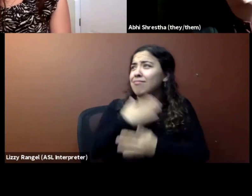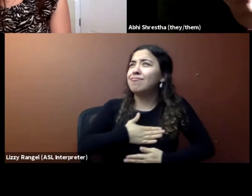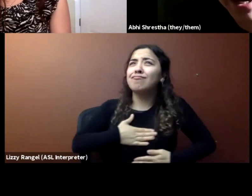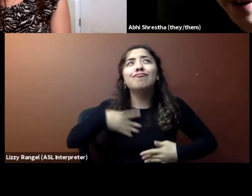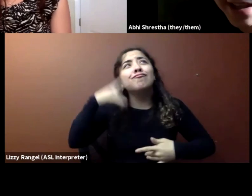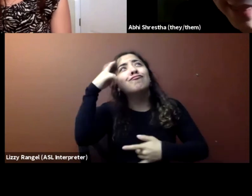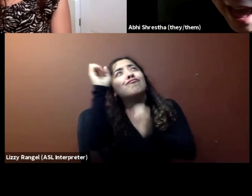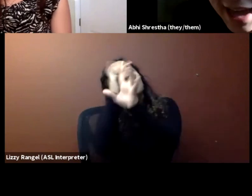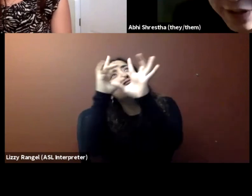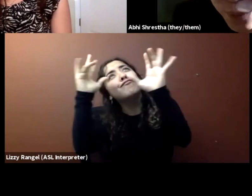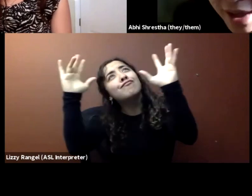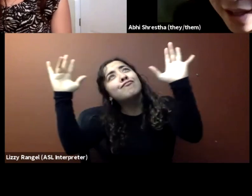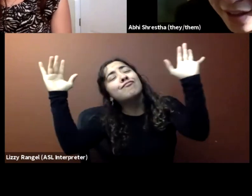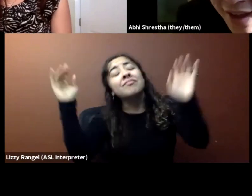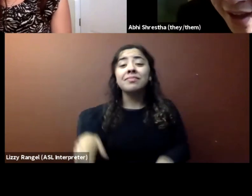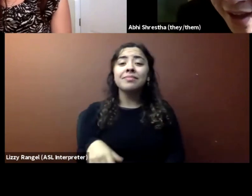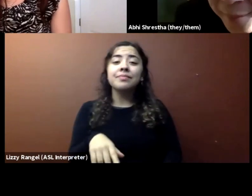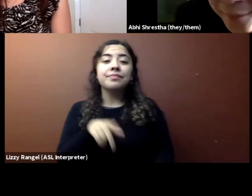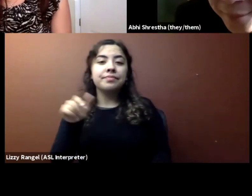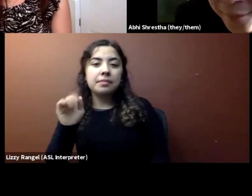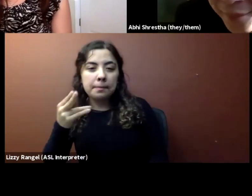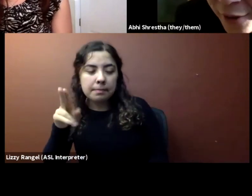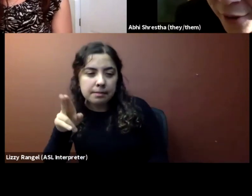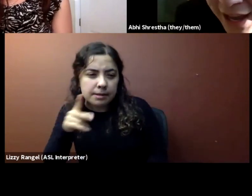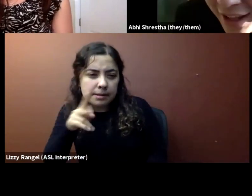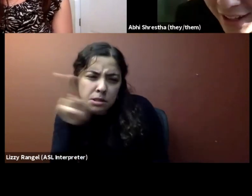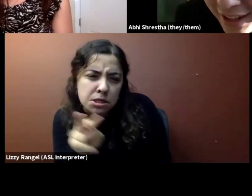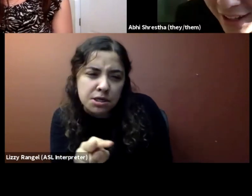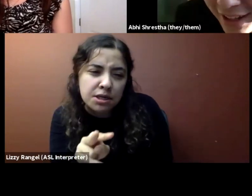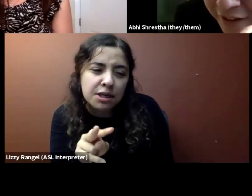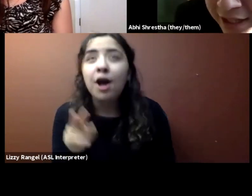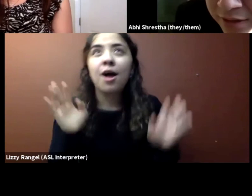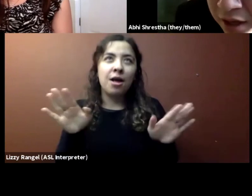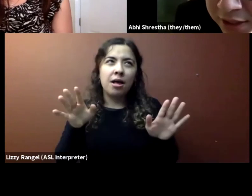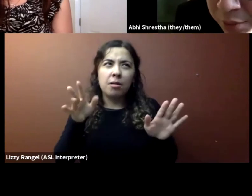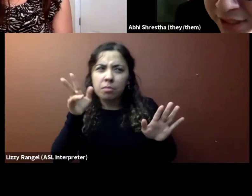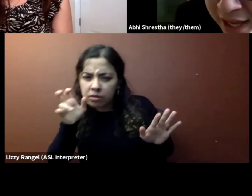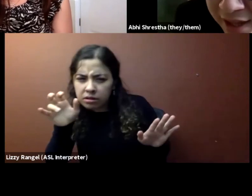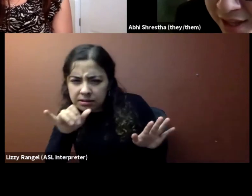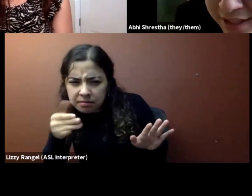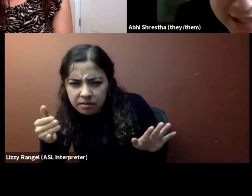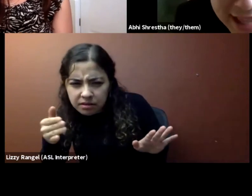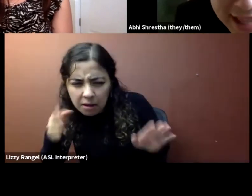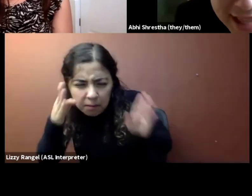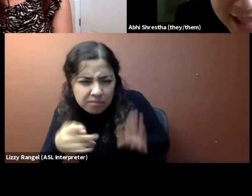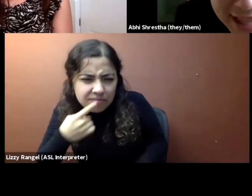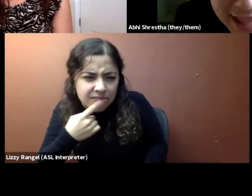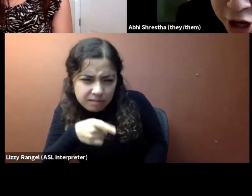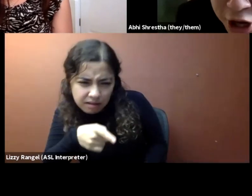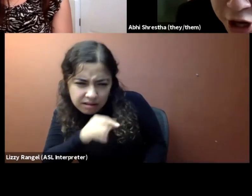I'm also hearing that as well. Oh my God, I feel like someone said they didn't